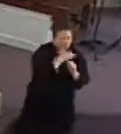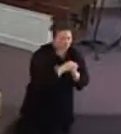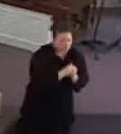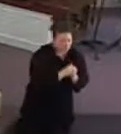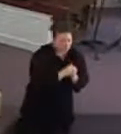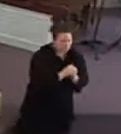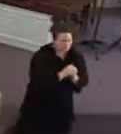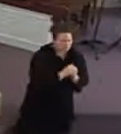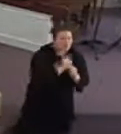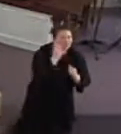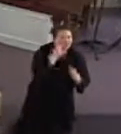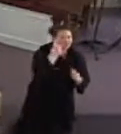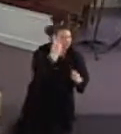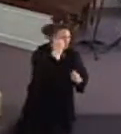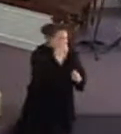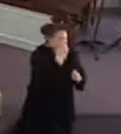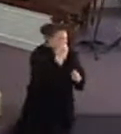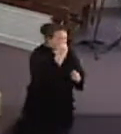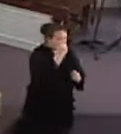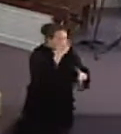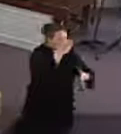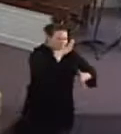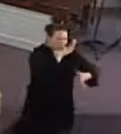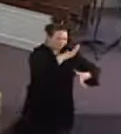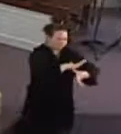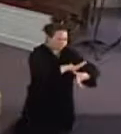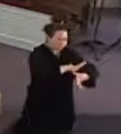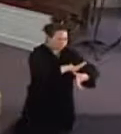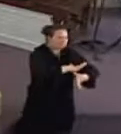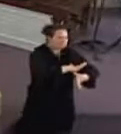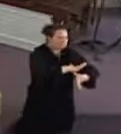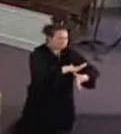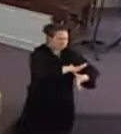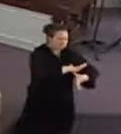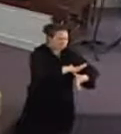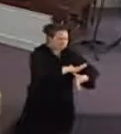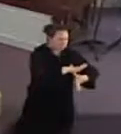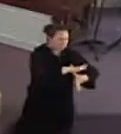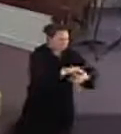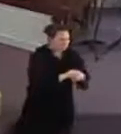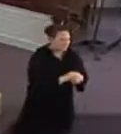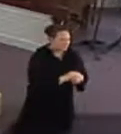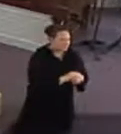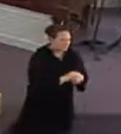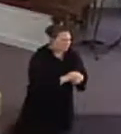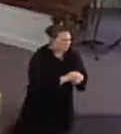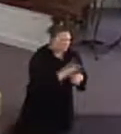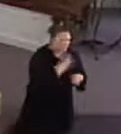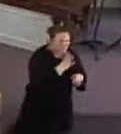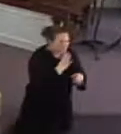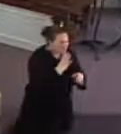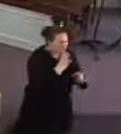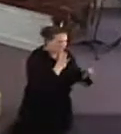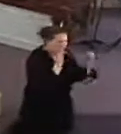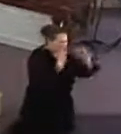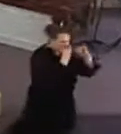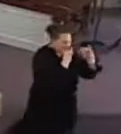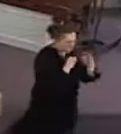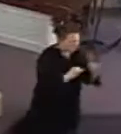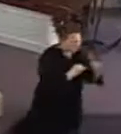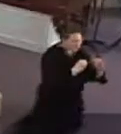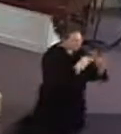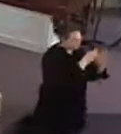as the one who is above all. You know, we're not talking about just some image or some